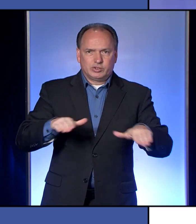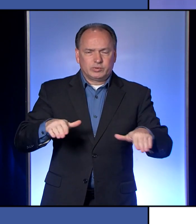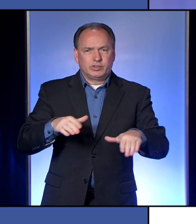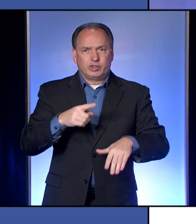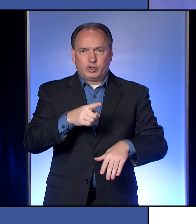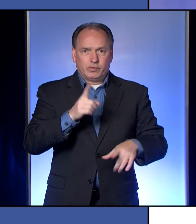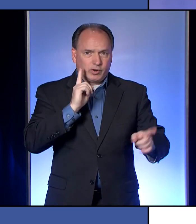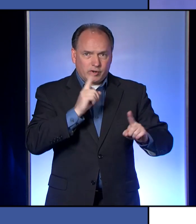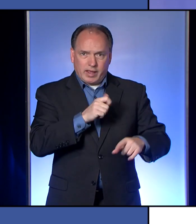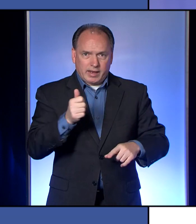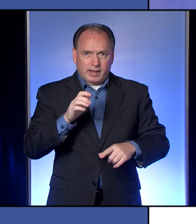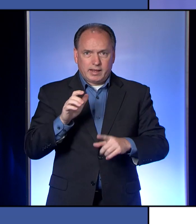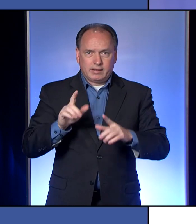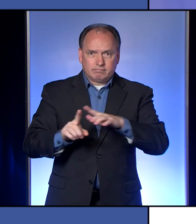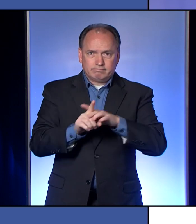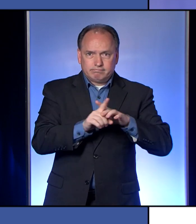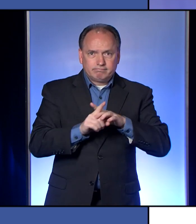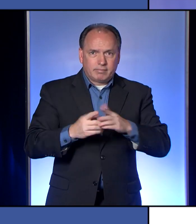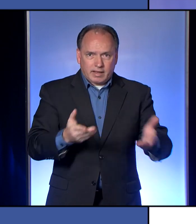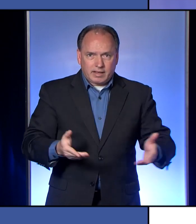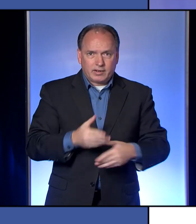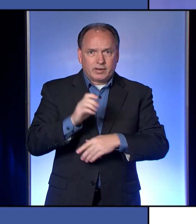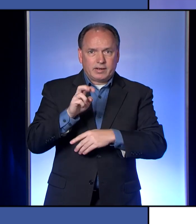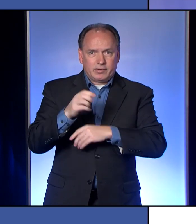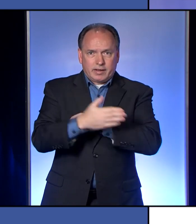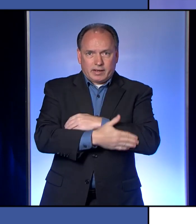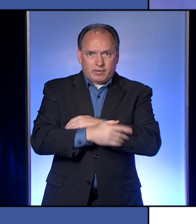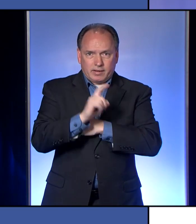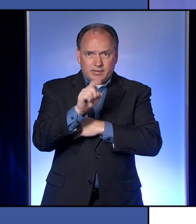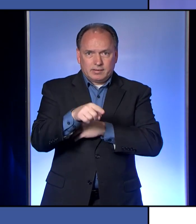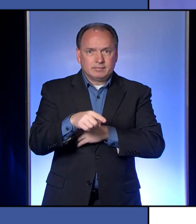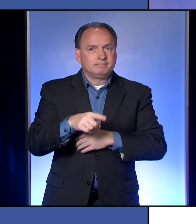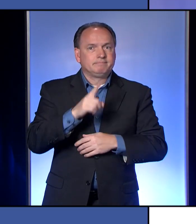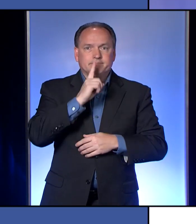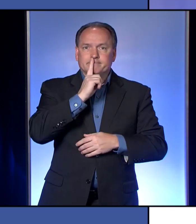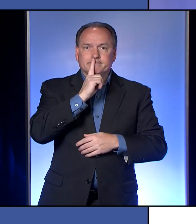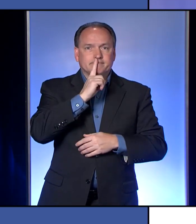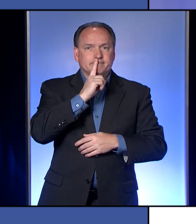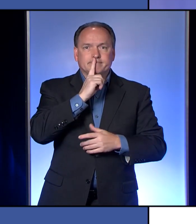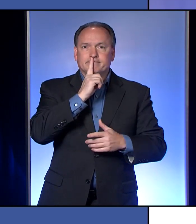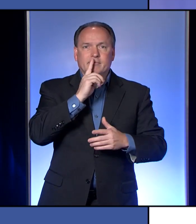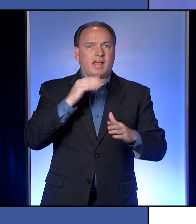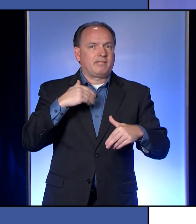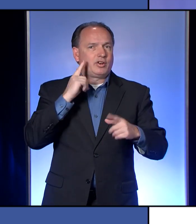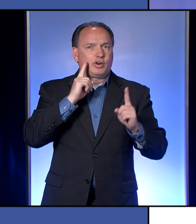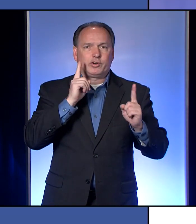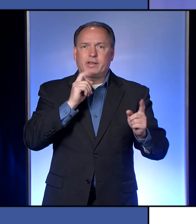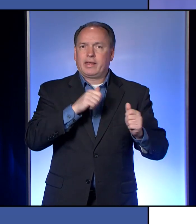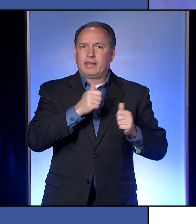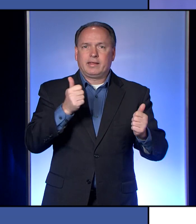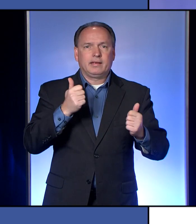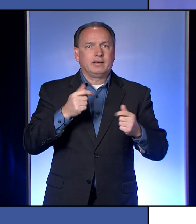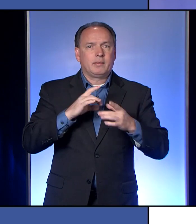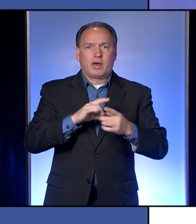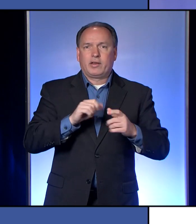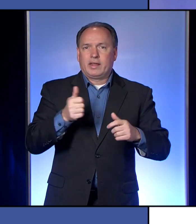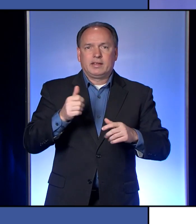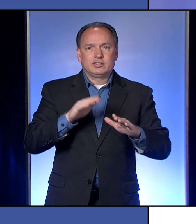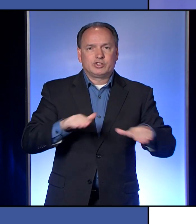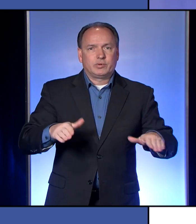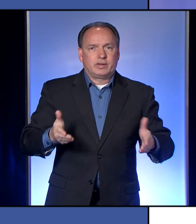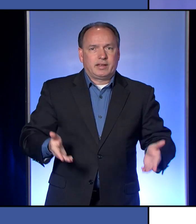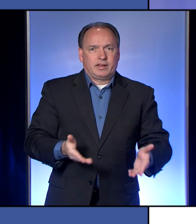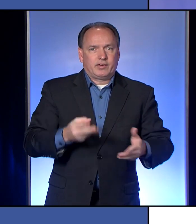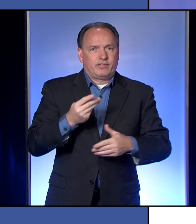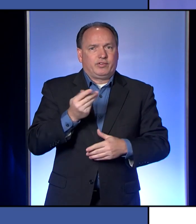County? I have not heard anything about that in Erie County. So we're, again, hopeful that that doesn't happen with the few young